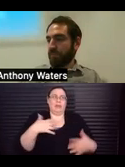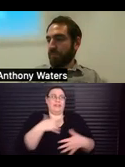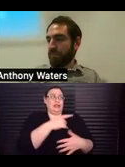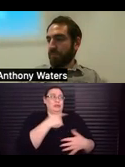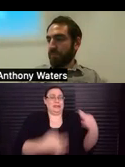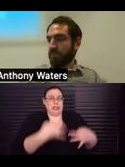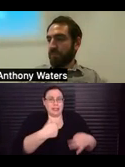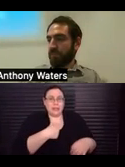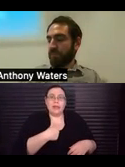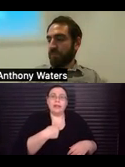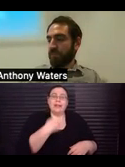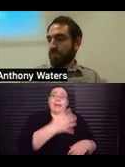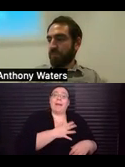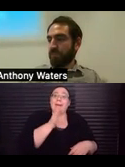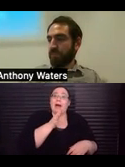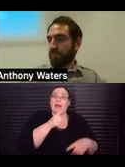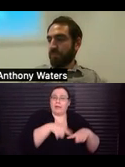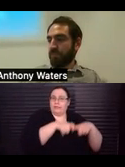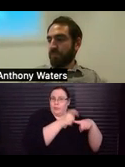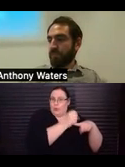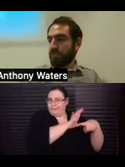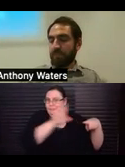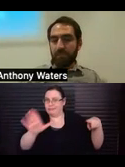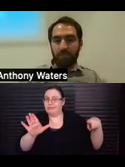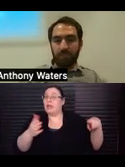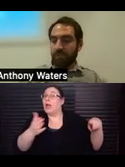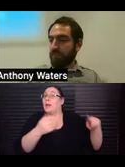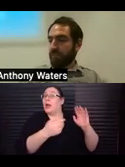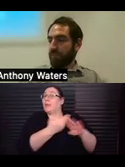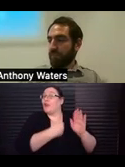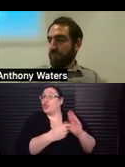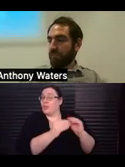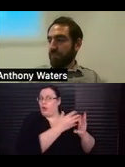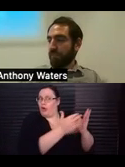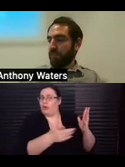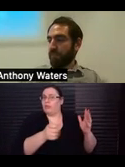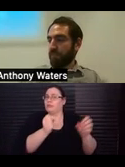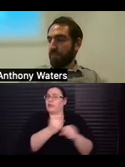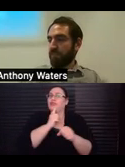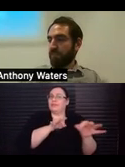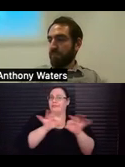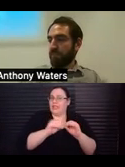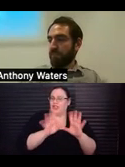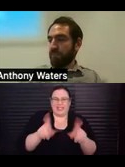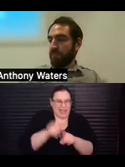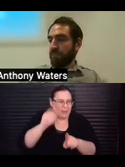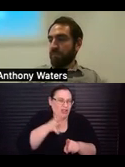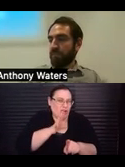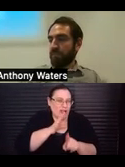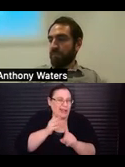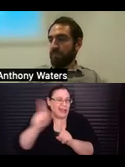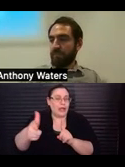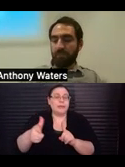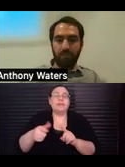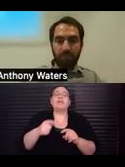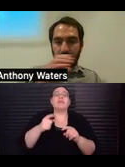Tell my mother. Okay, hold up. Before we get any further, I just want to make sure you understand that, yes, I actually wrote this as my